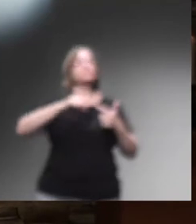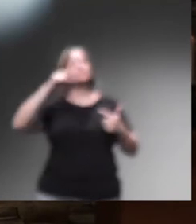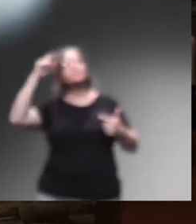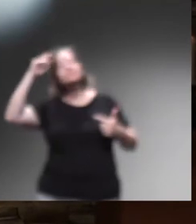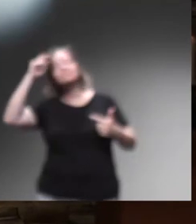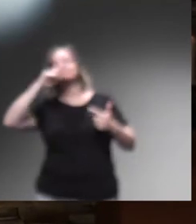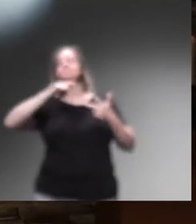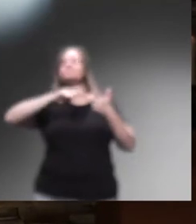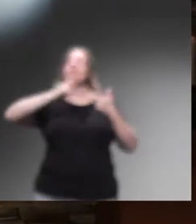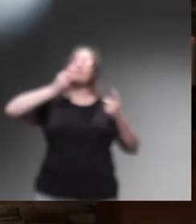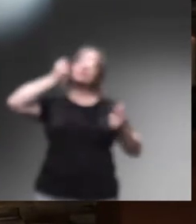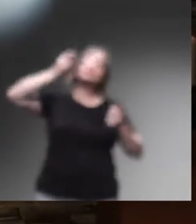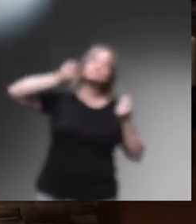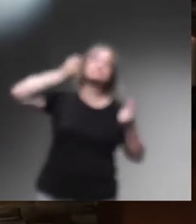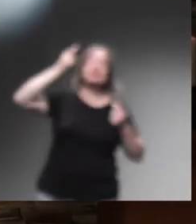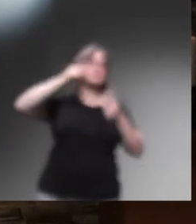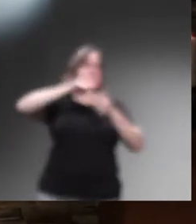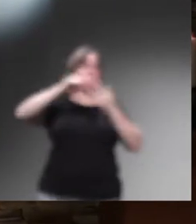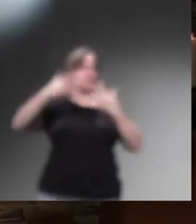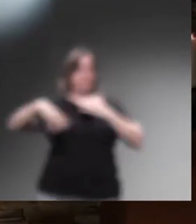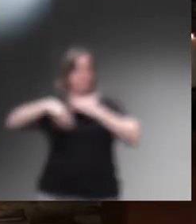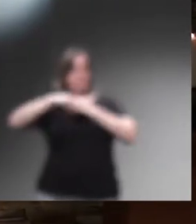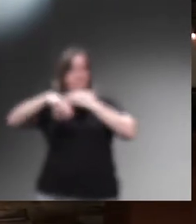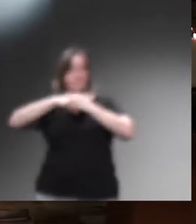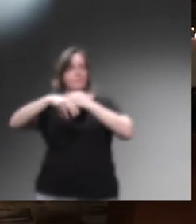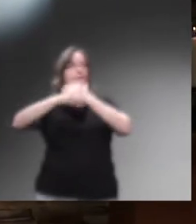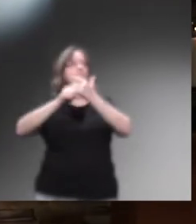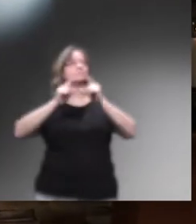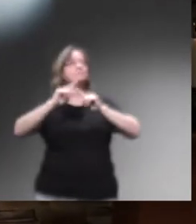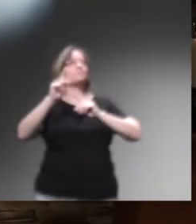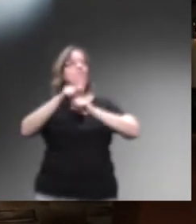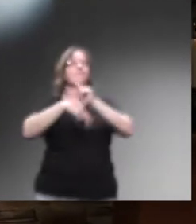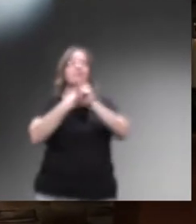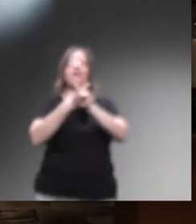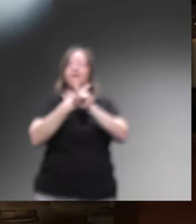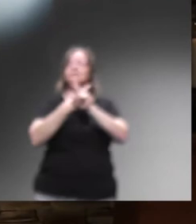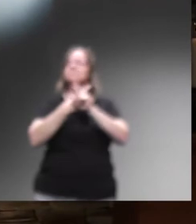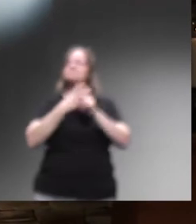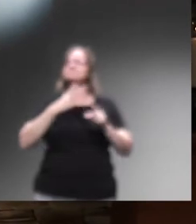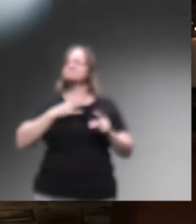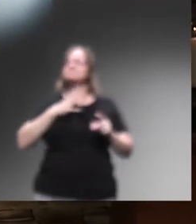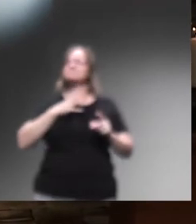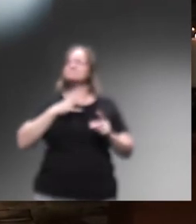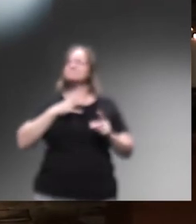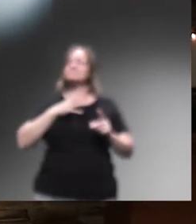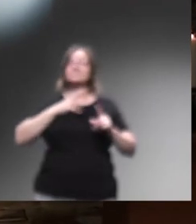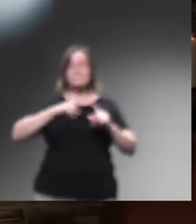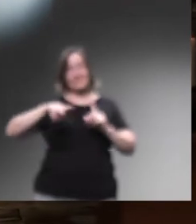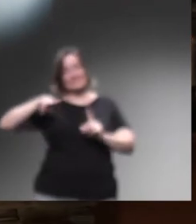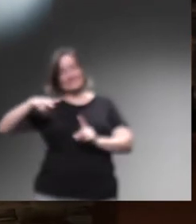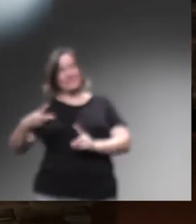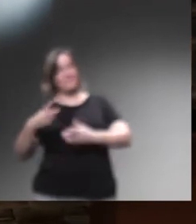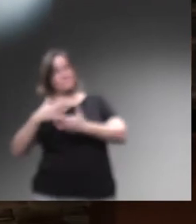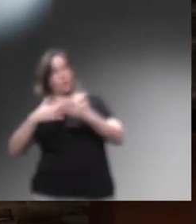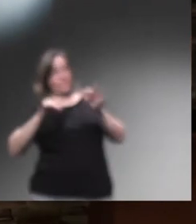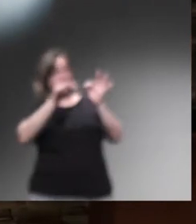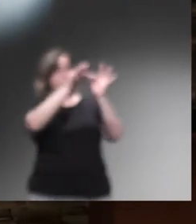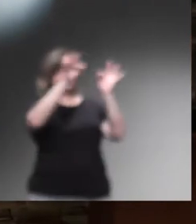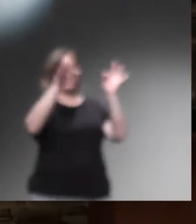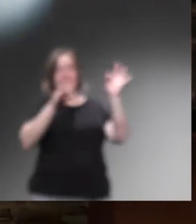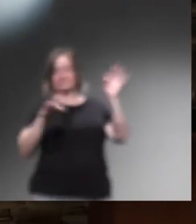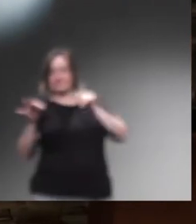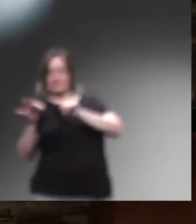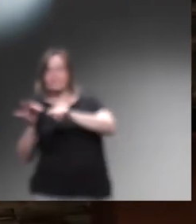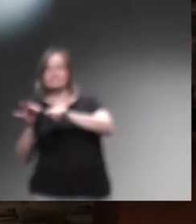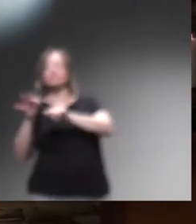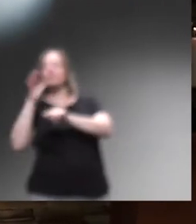understanding. Whatever we add, the second part will always be true, where it says, and